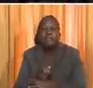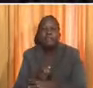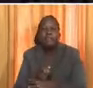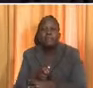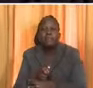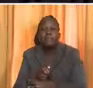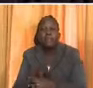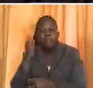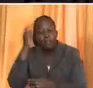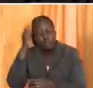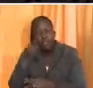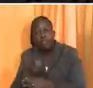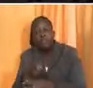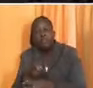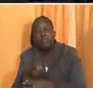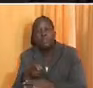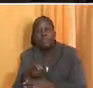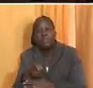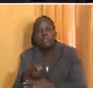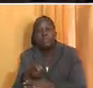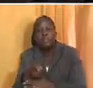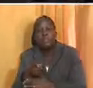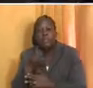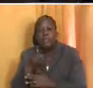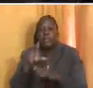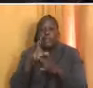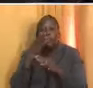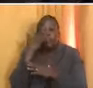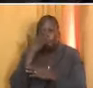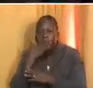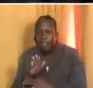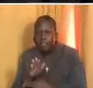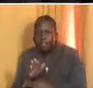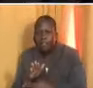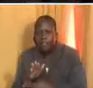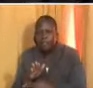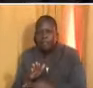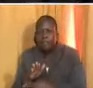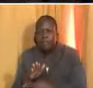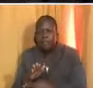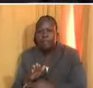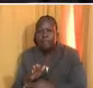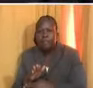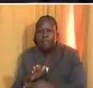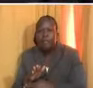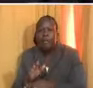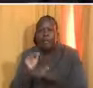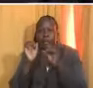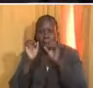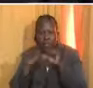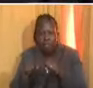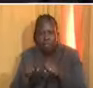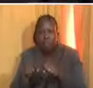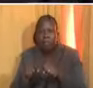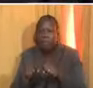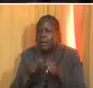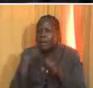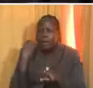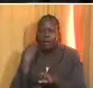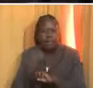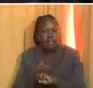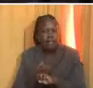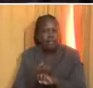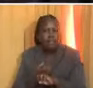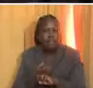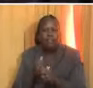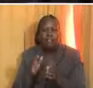forms. The conclusion I reach, as should be apparent on the first